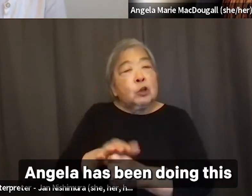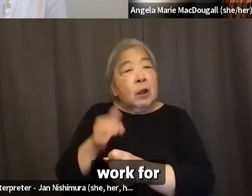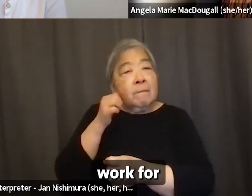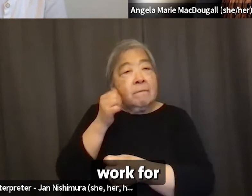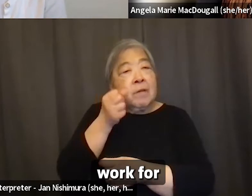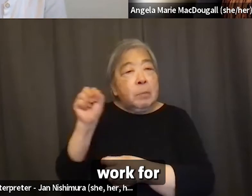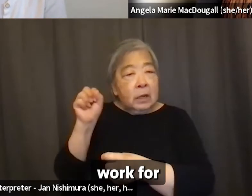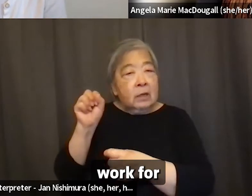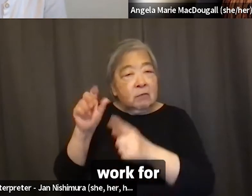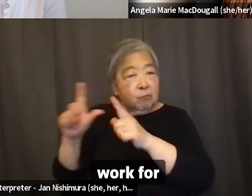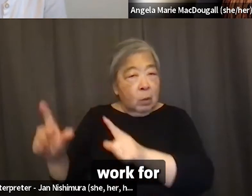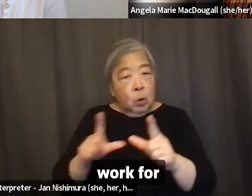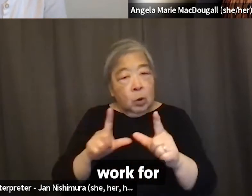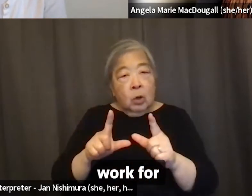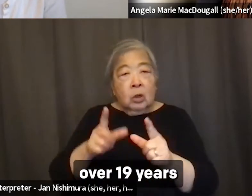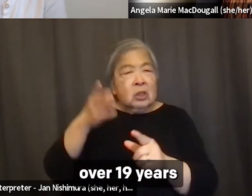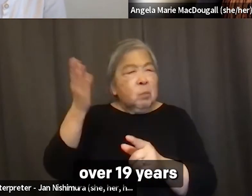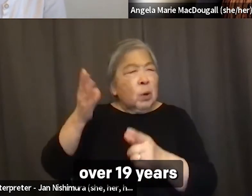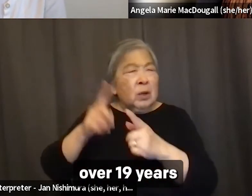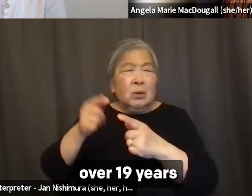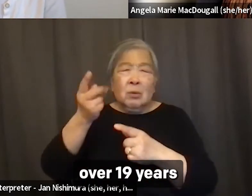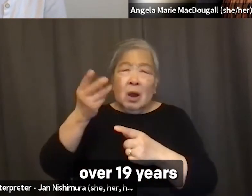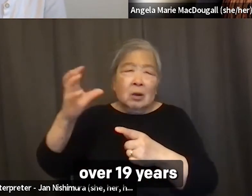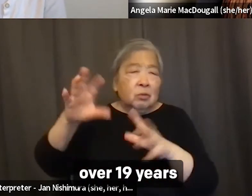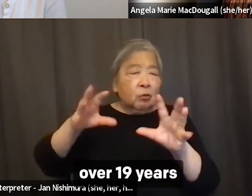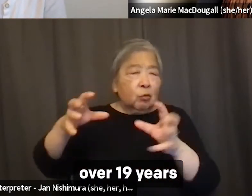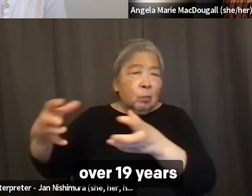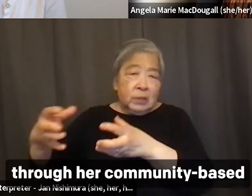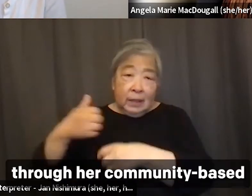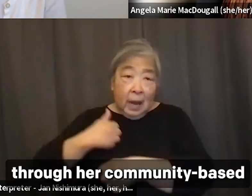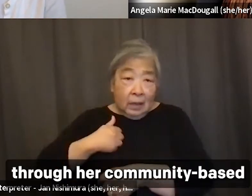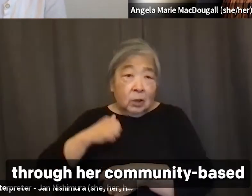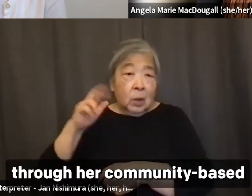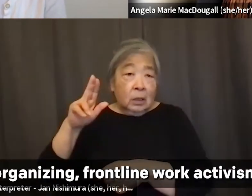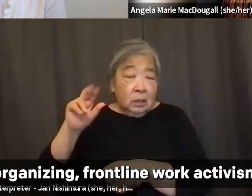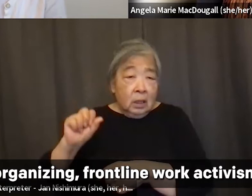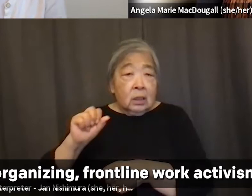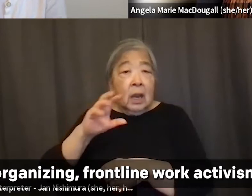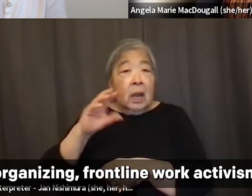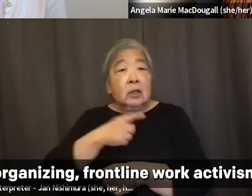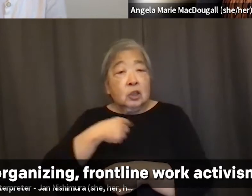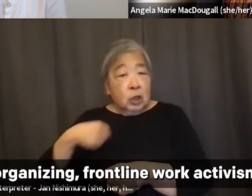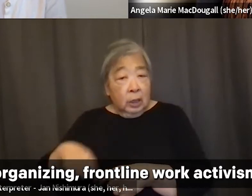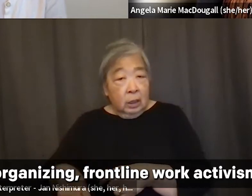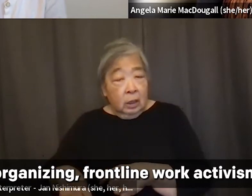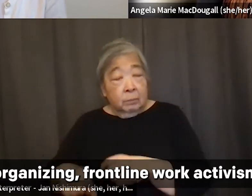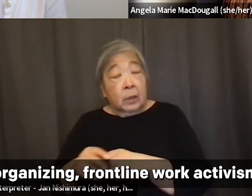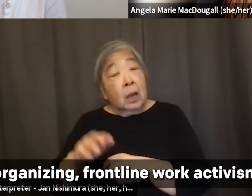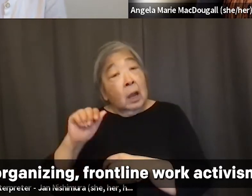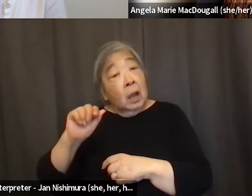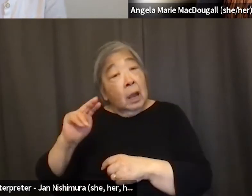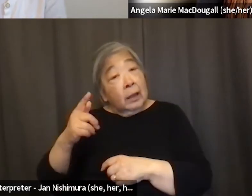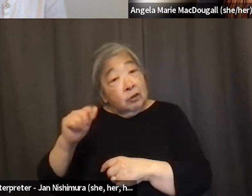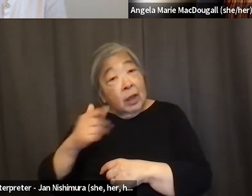work for over 19 years through her community-based organizing, frontline work activism.